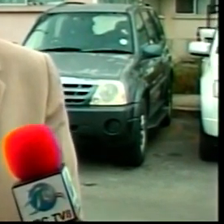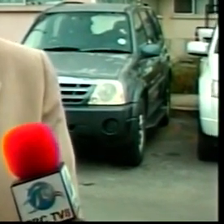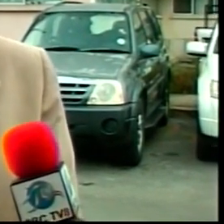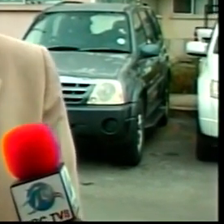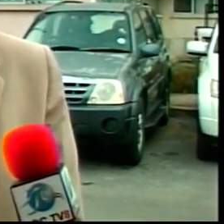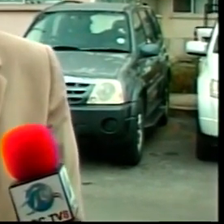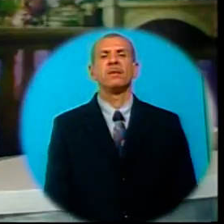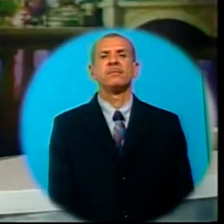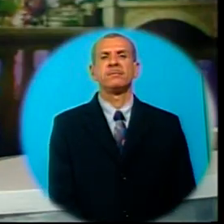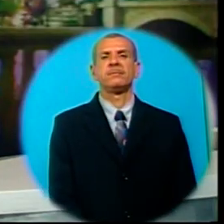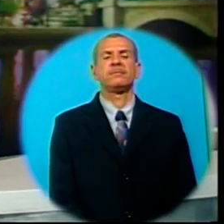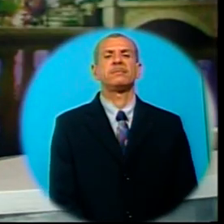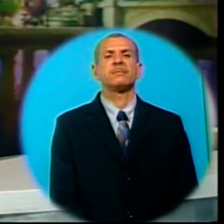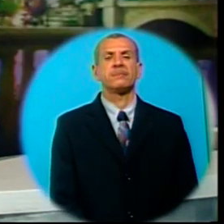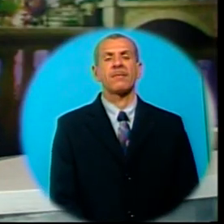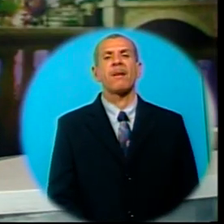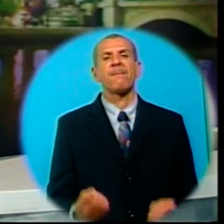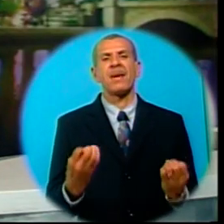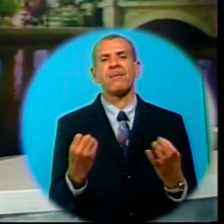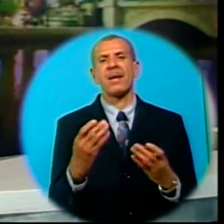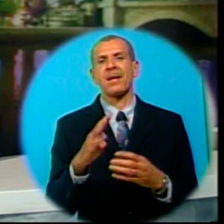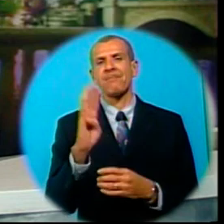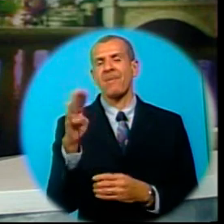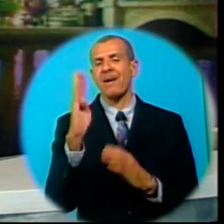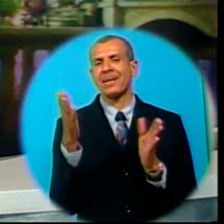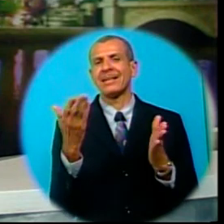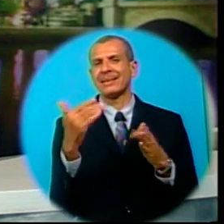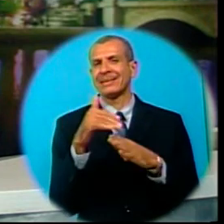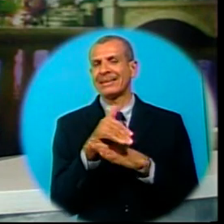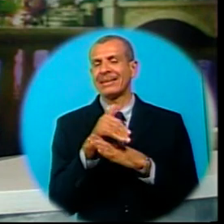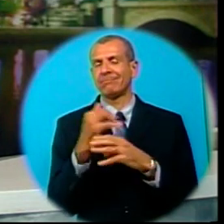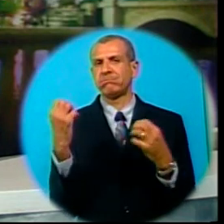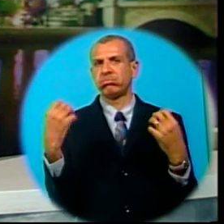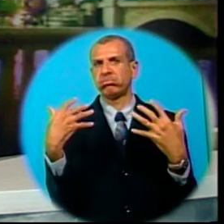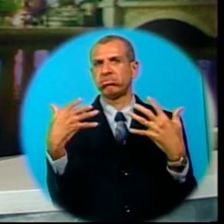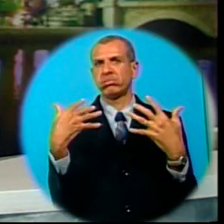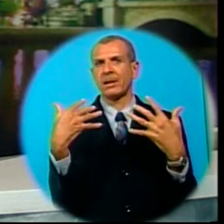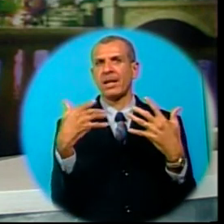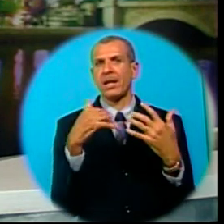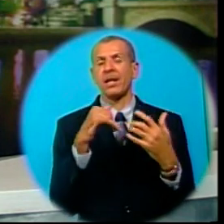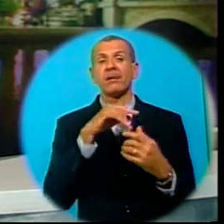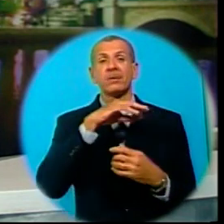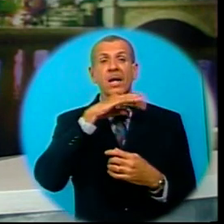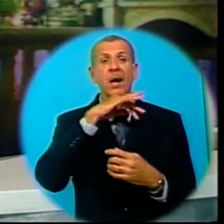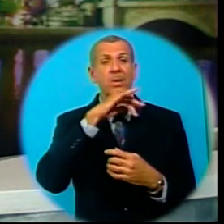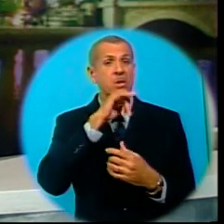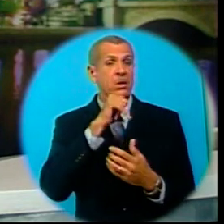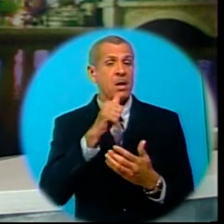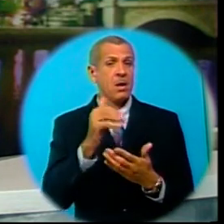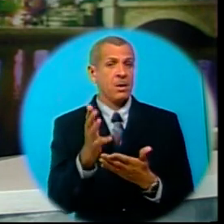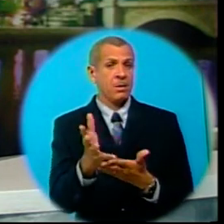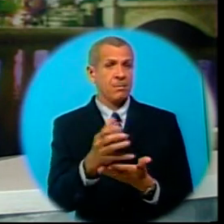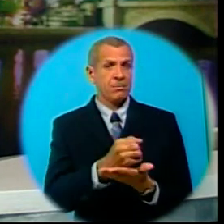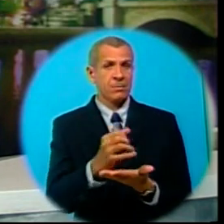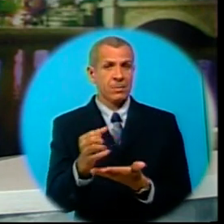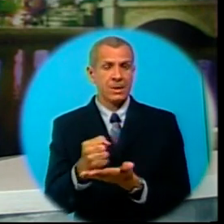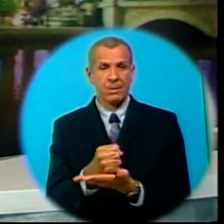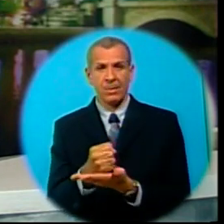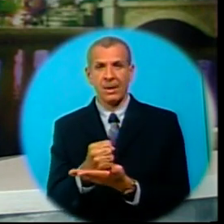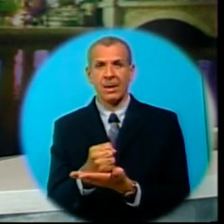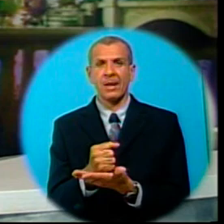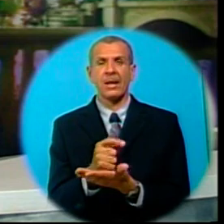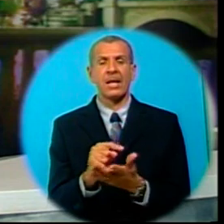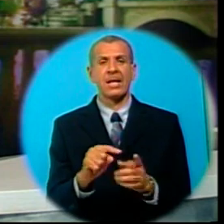to the issue. Many Barbadians are tonight fearing that the no pickup policy implemented by the NUPW and carried out